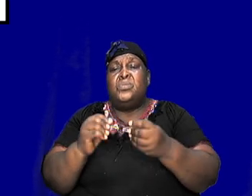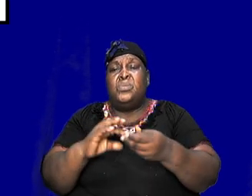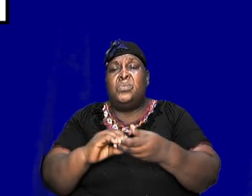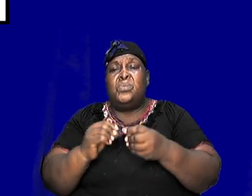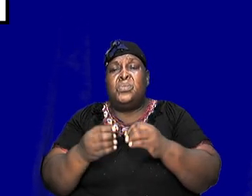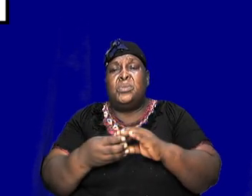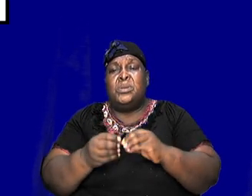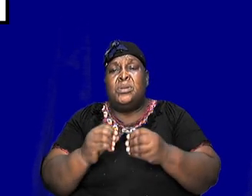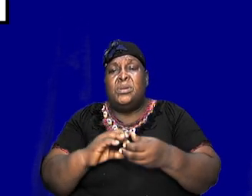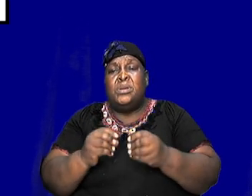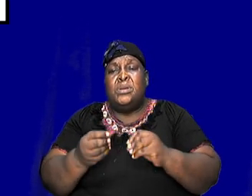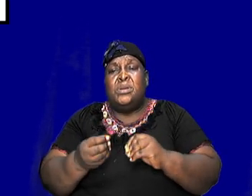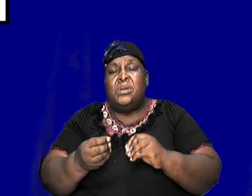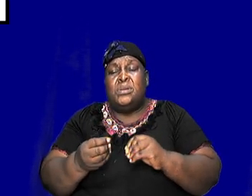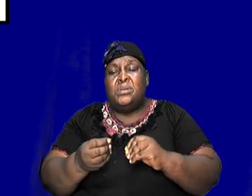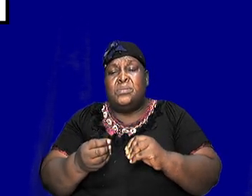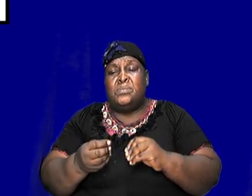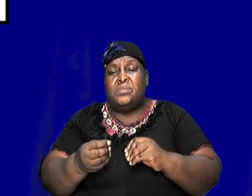So